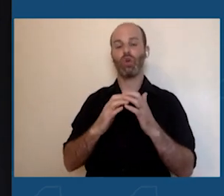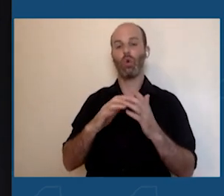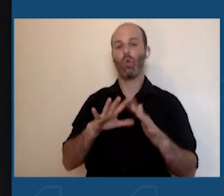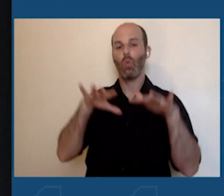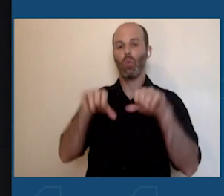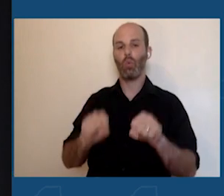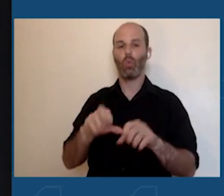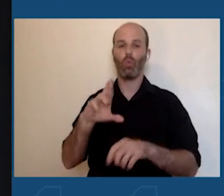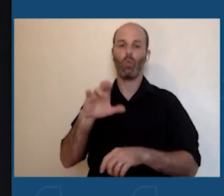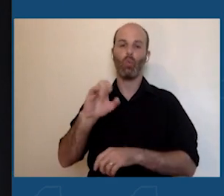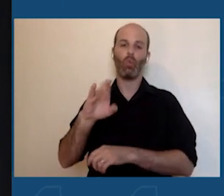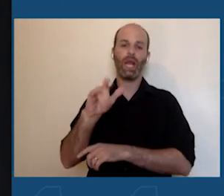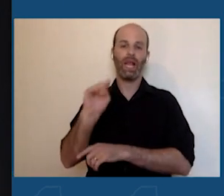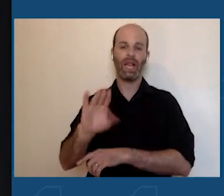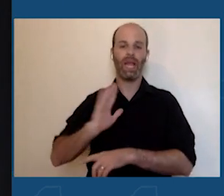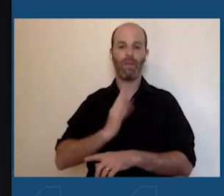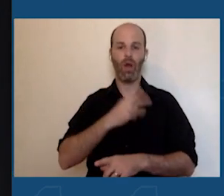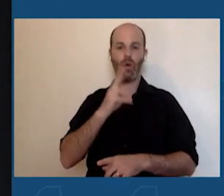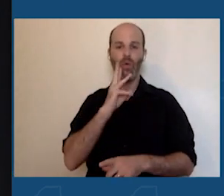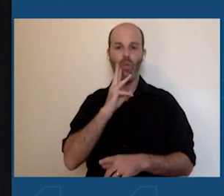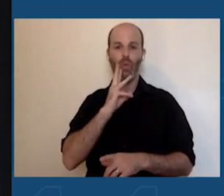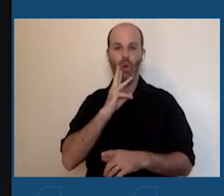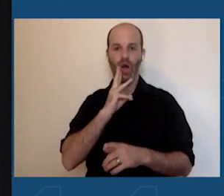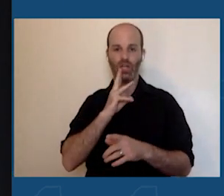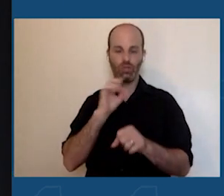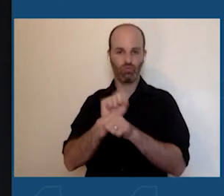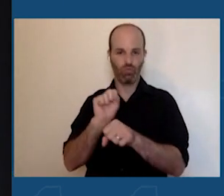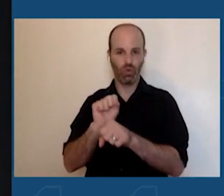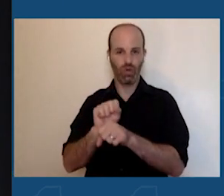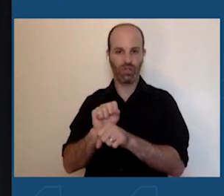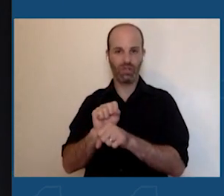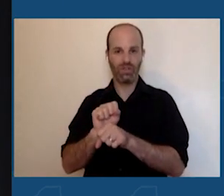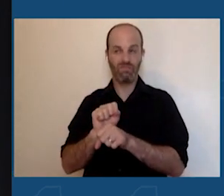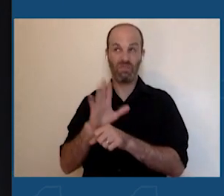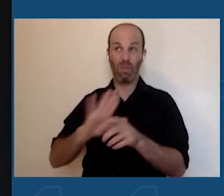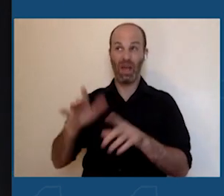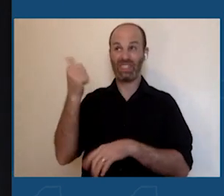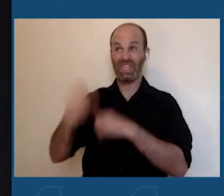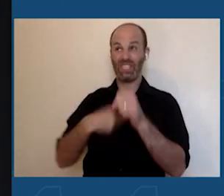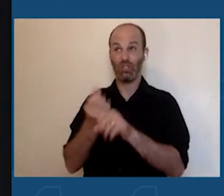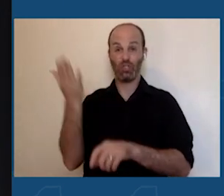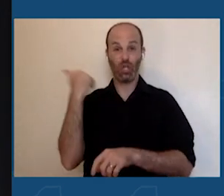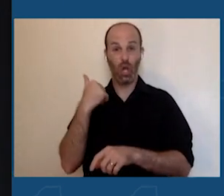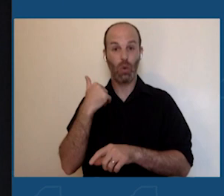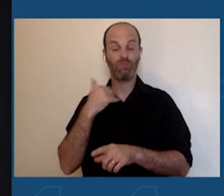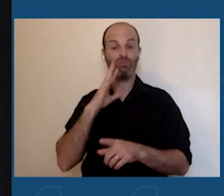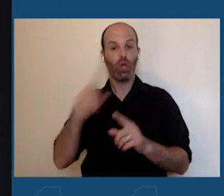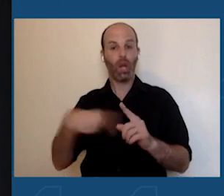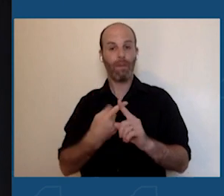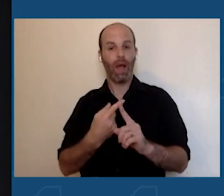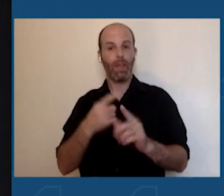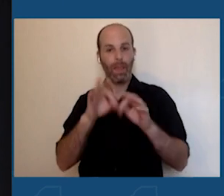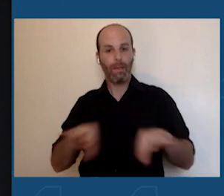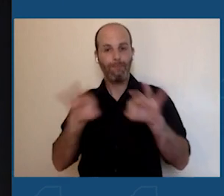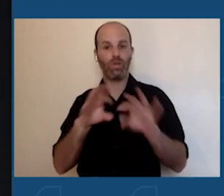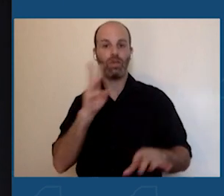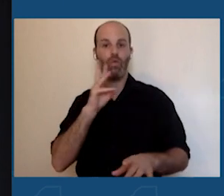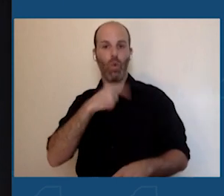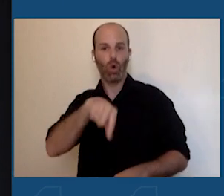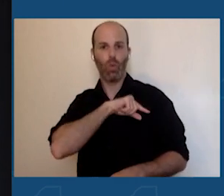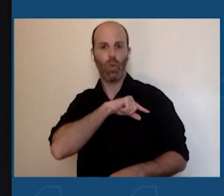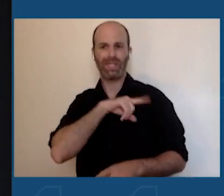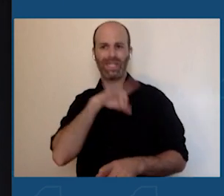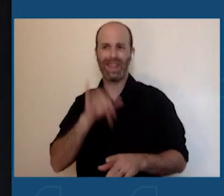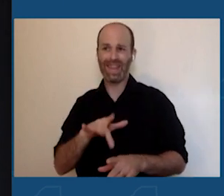ago now, about the importance of water quality. It is everything to us. The governor